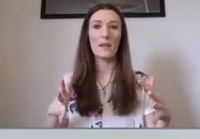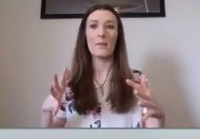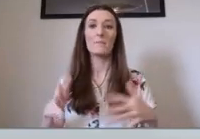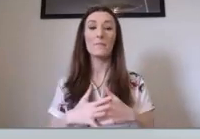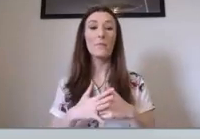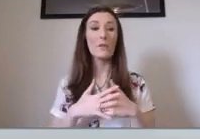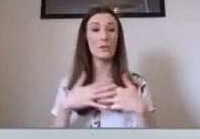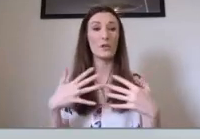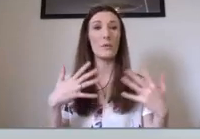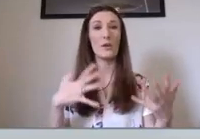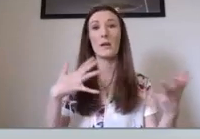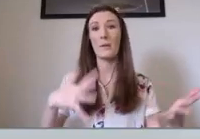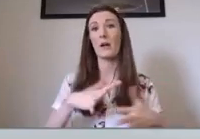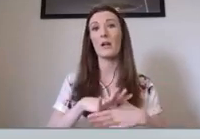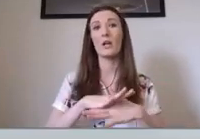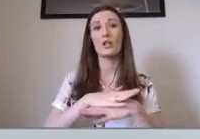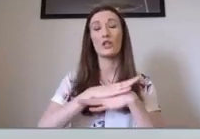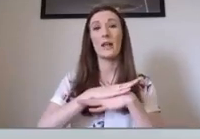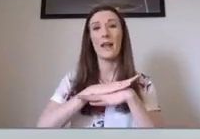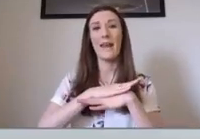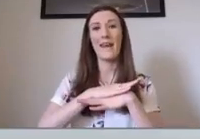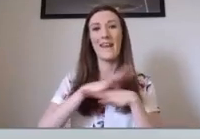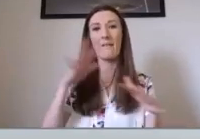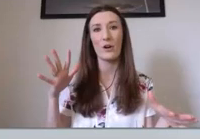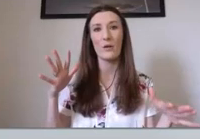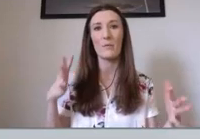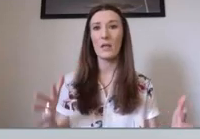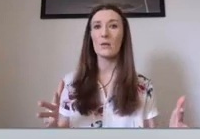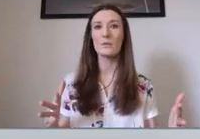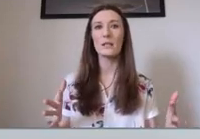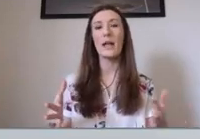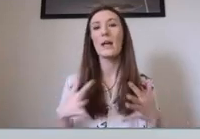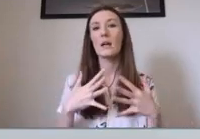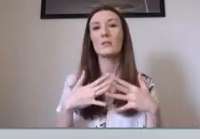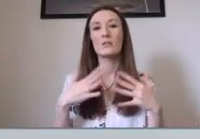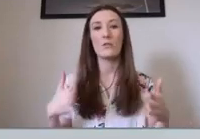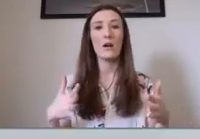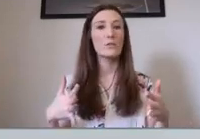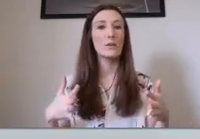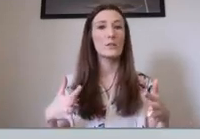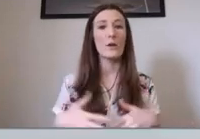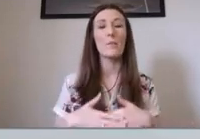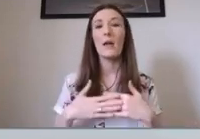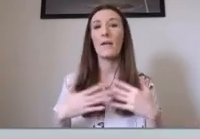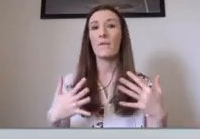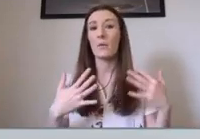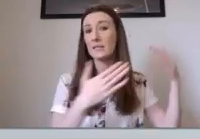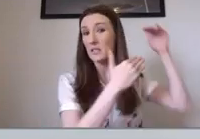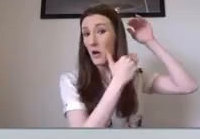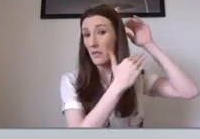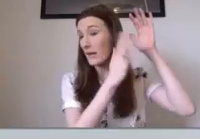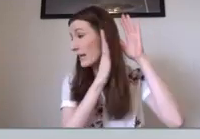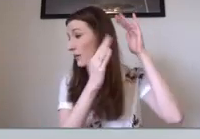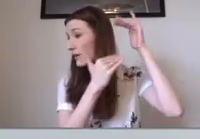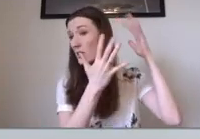them. Okay, the term hearing impaired should never be used. Okay, it's a derogatory term. It